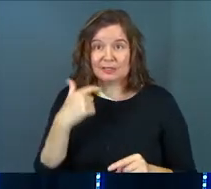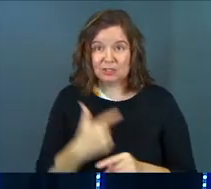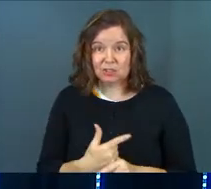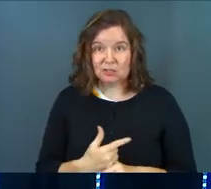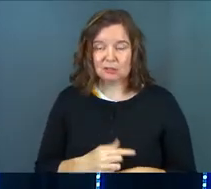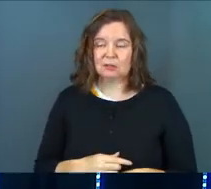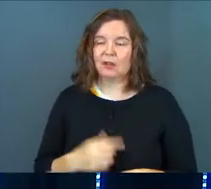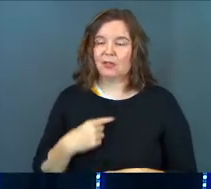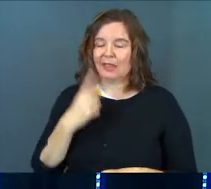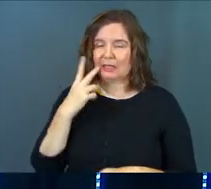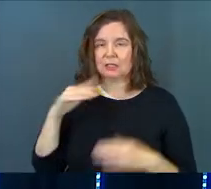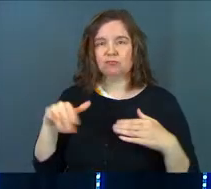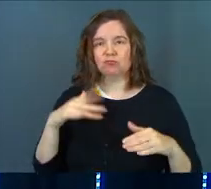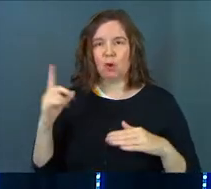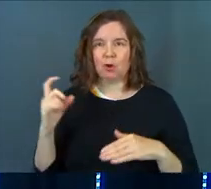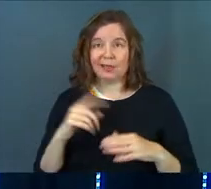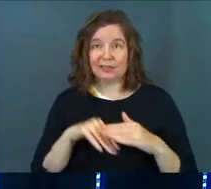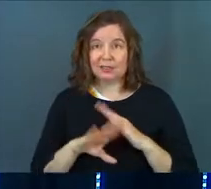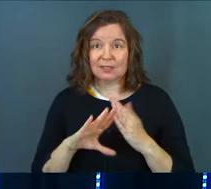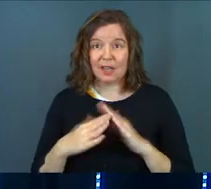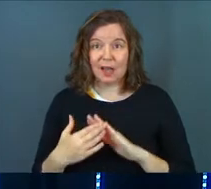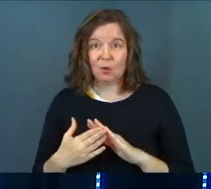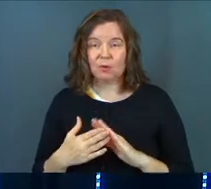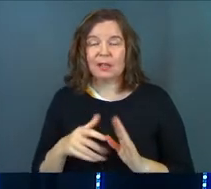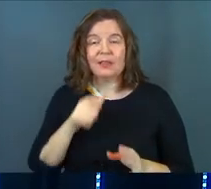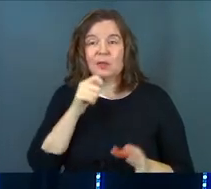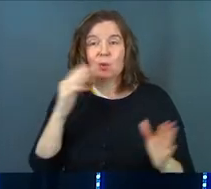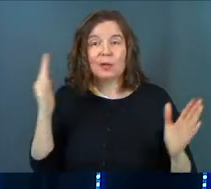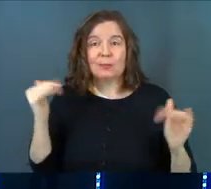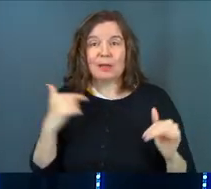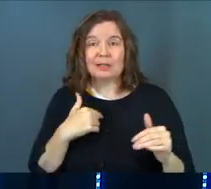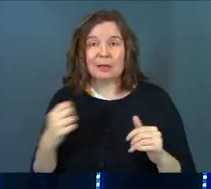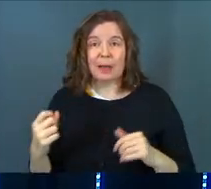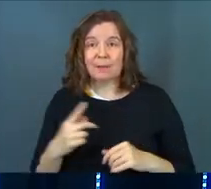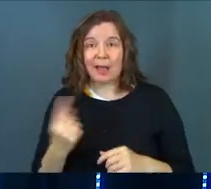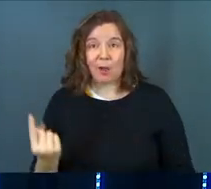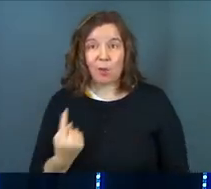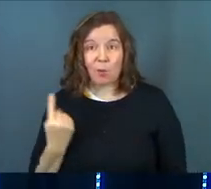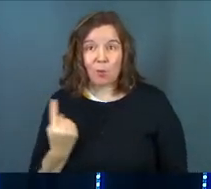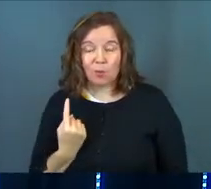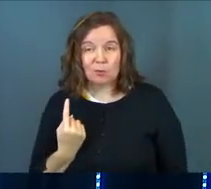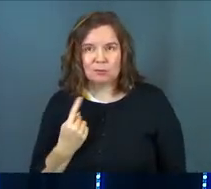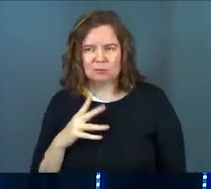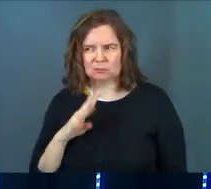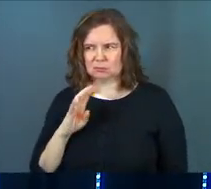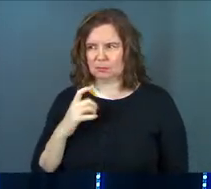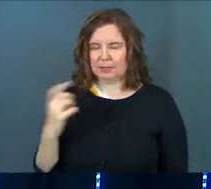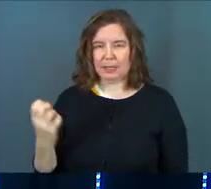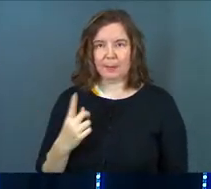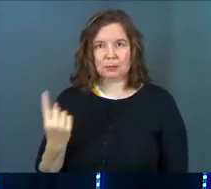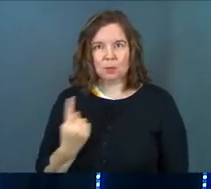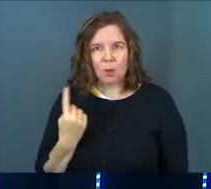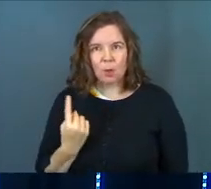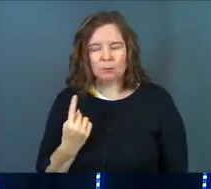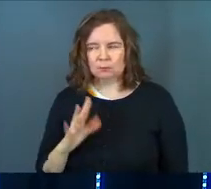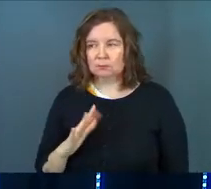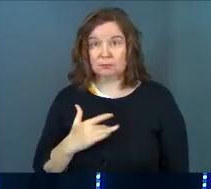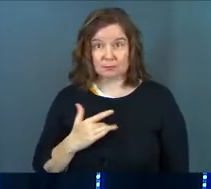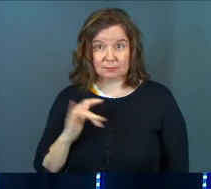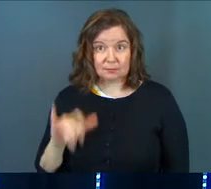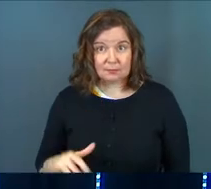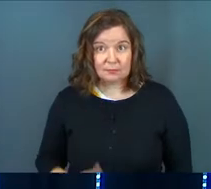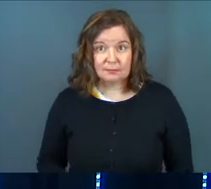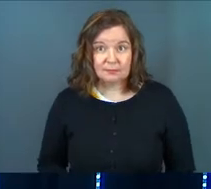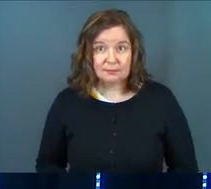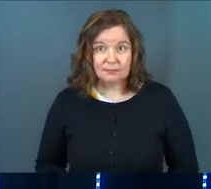sisters. They see him walking into town. And they don't expect him to come back alone. But he comes back alone. How do you feel